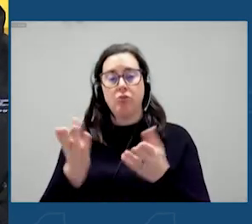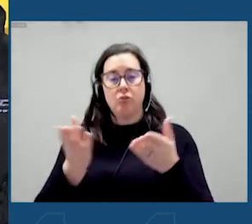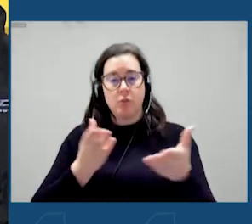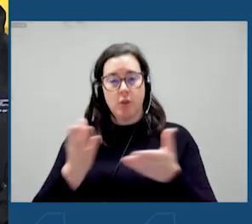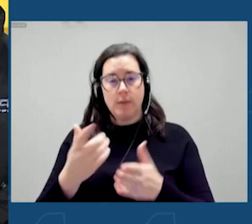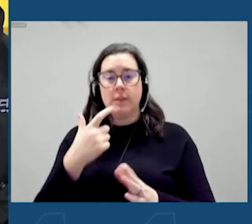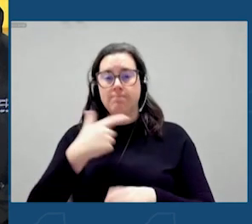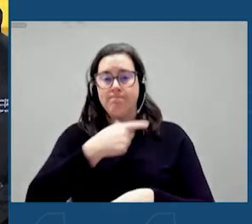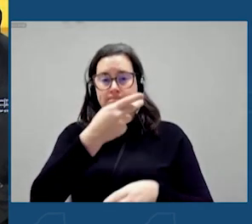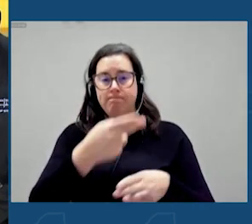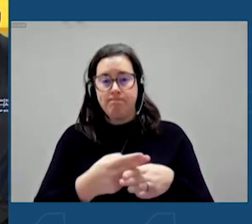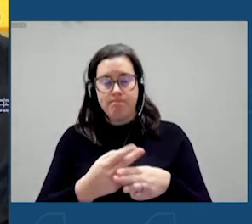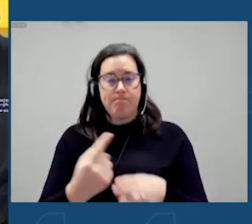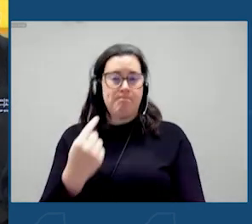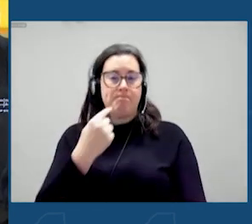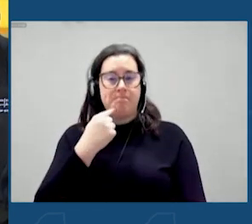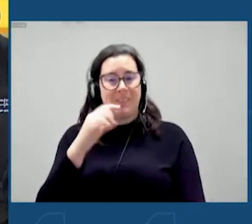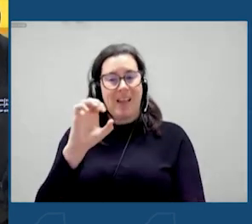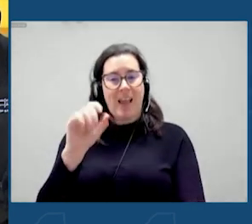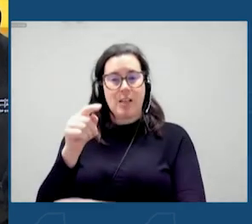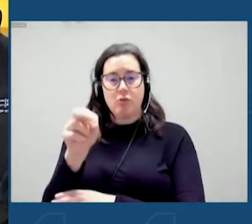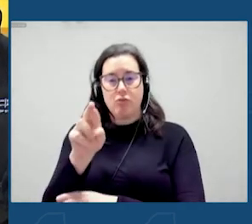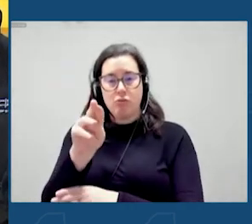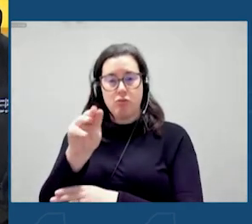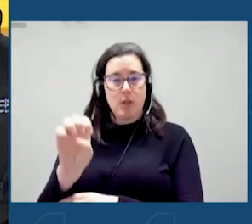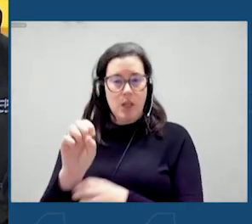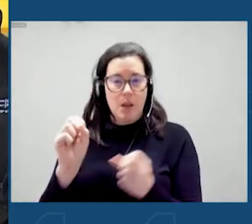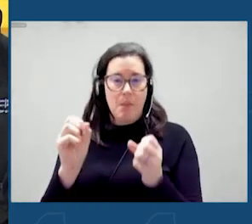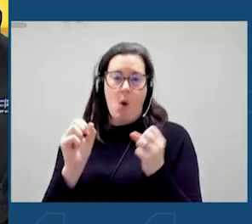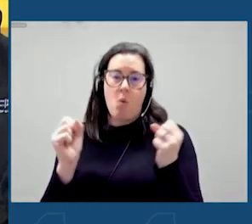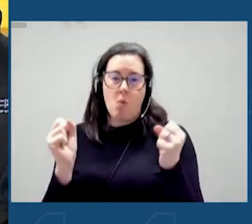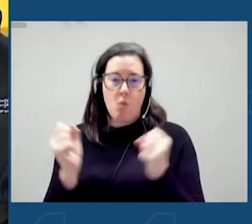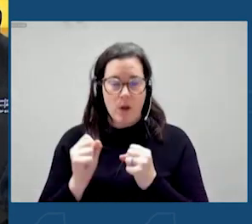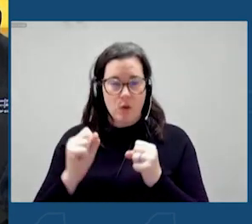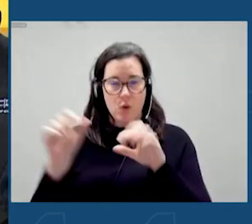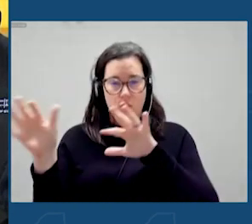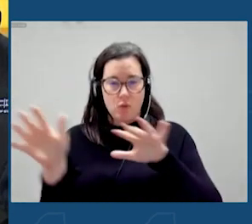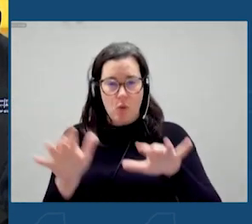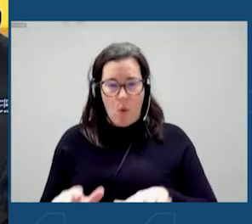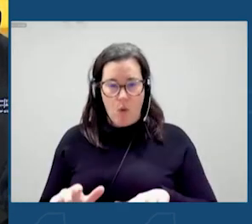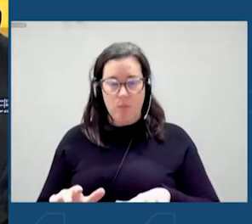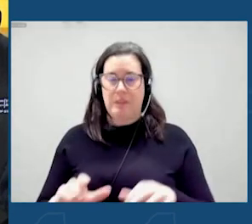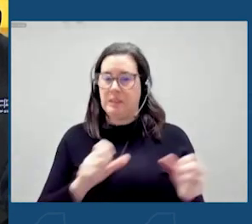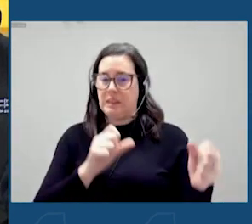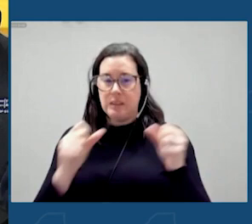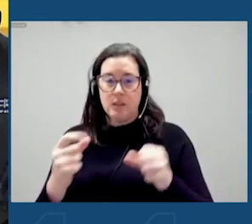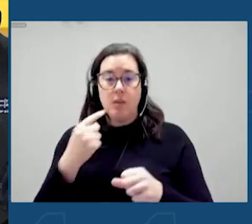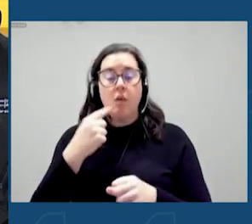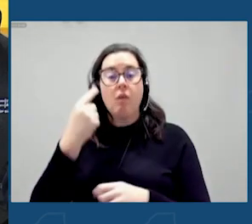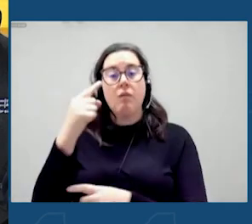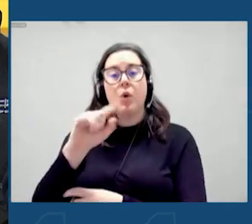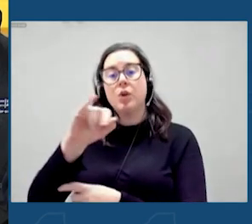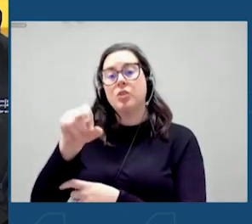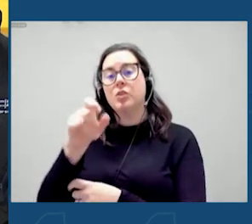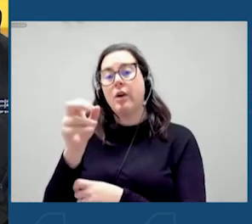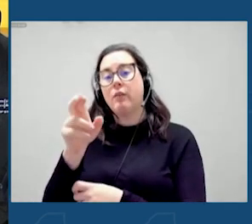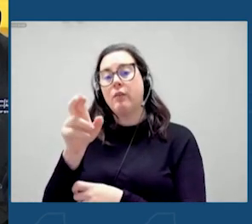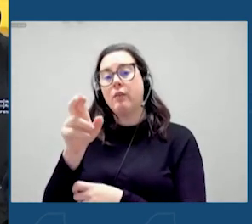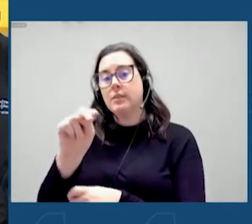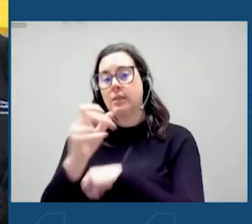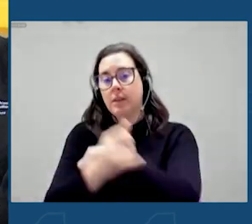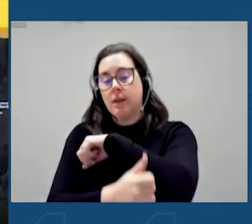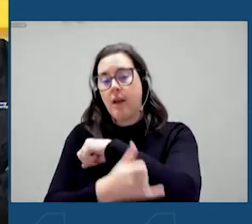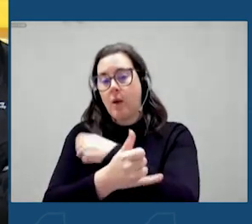an extreme winter storm on its severity index for Jefferson County, Genesee County, and